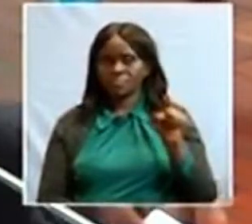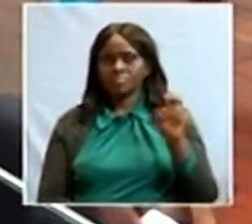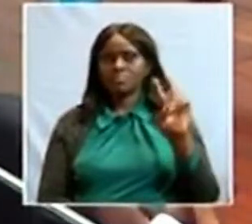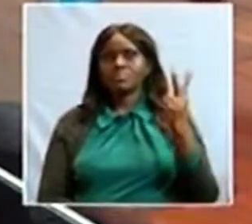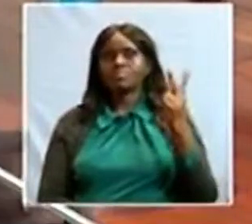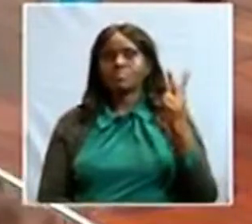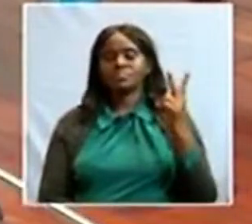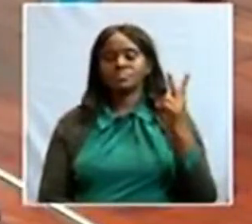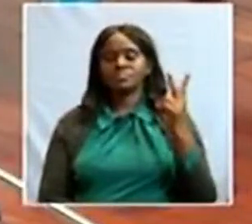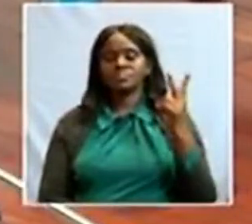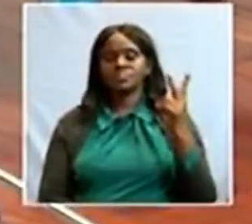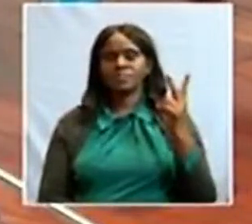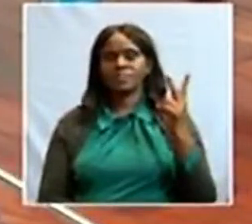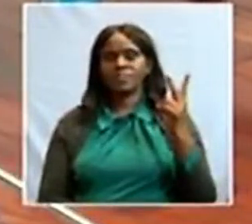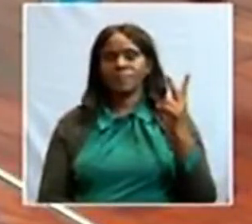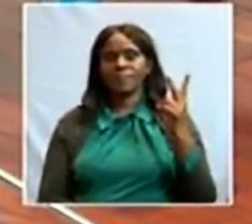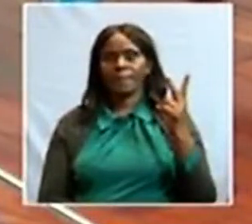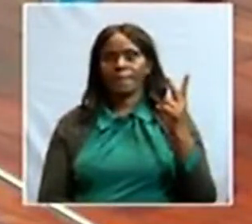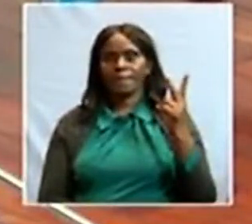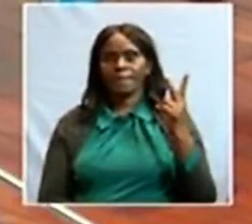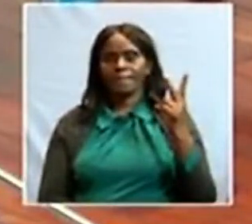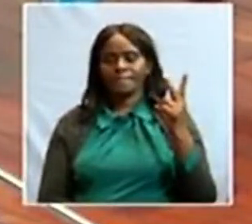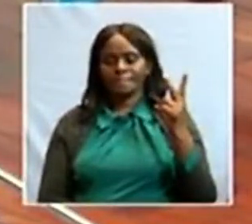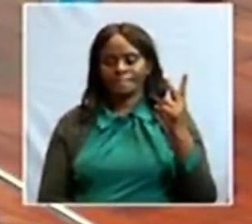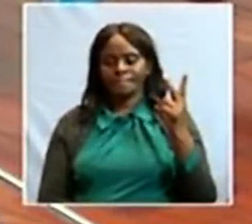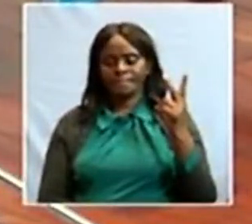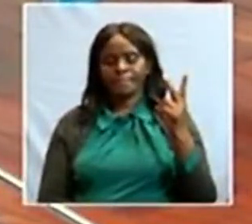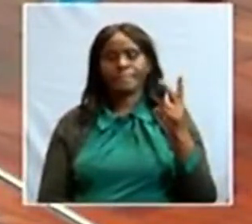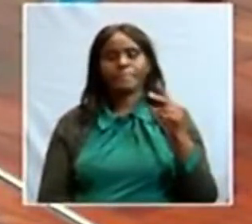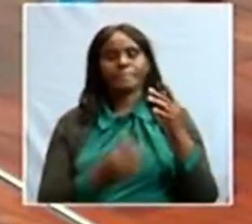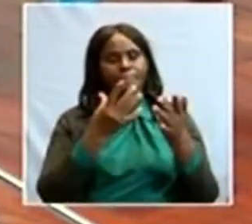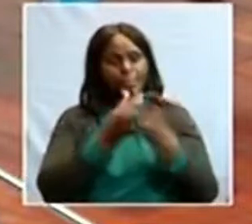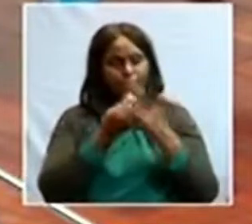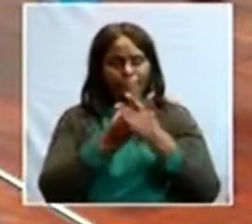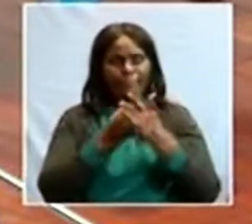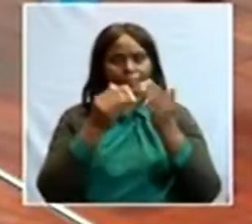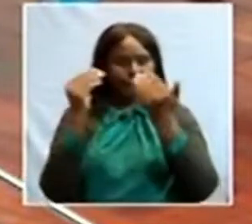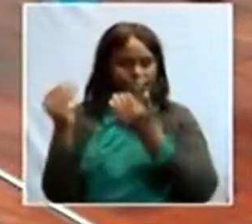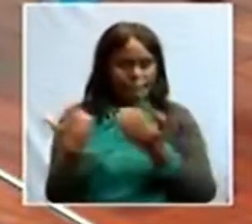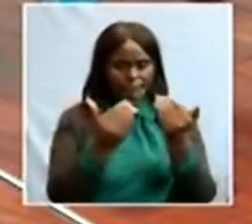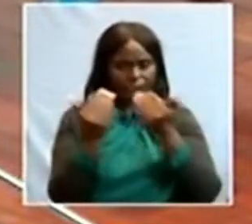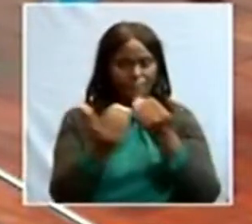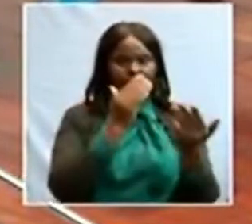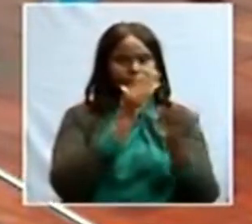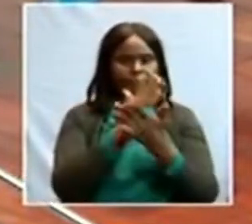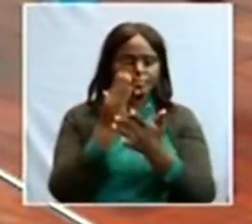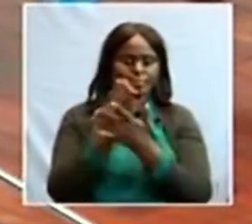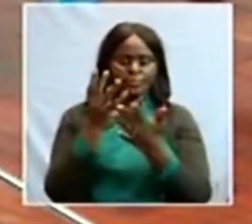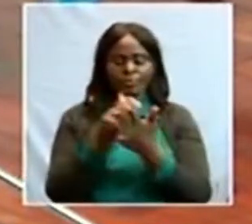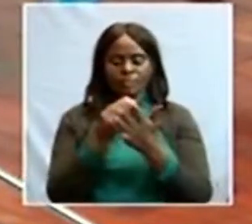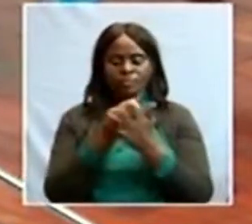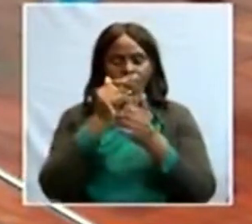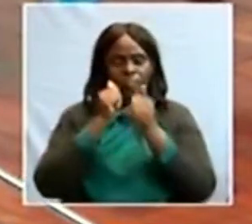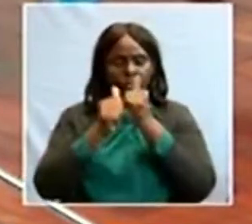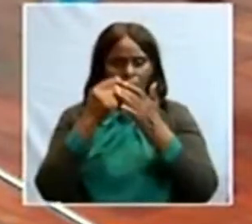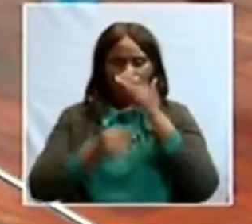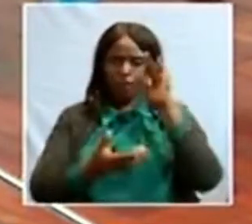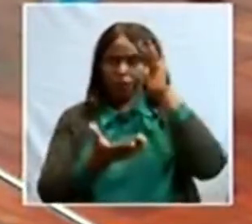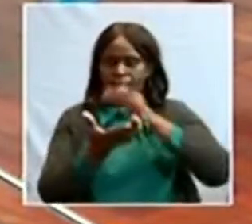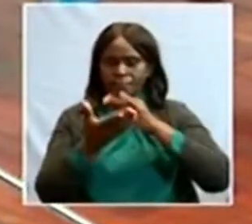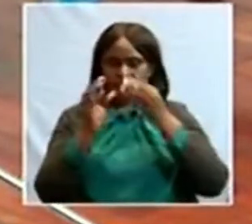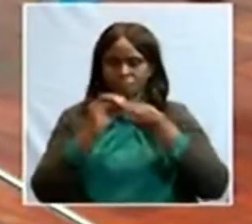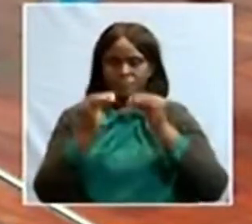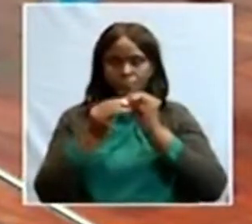2, under collection of bus station fees due to reduced number